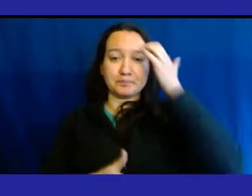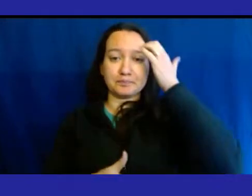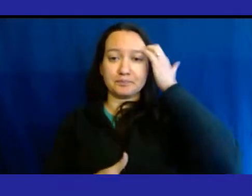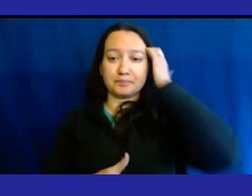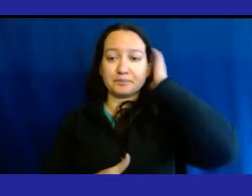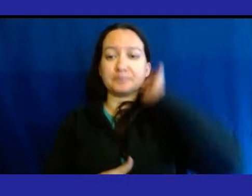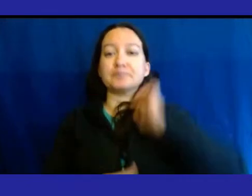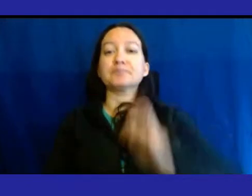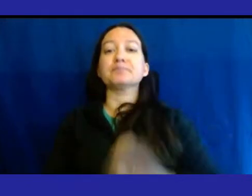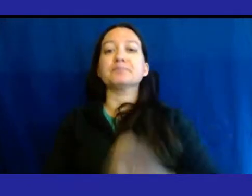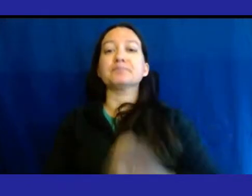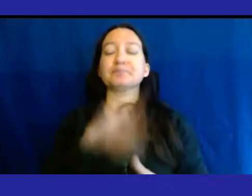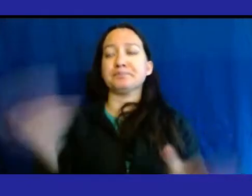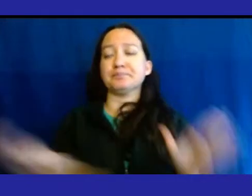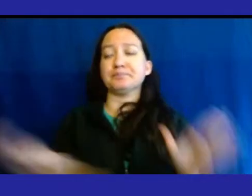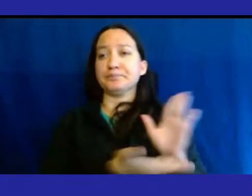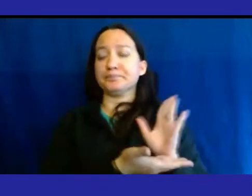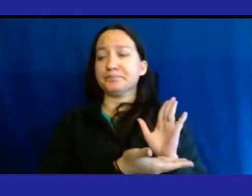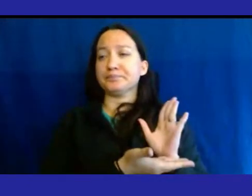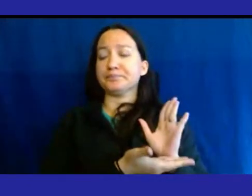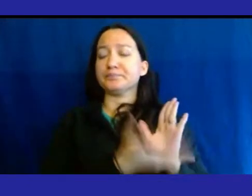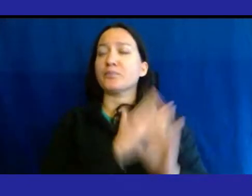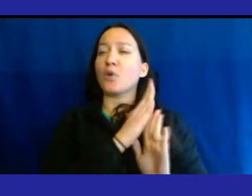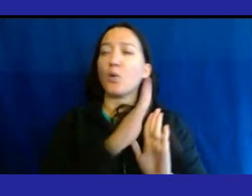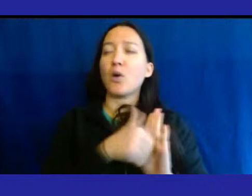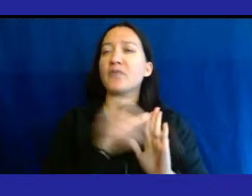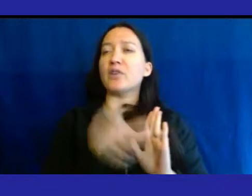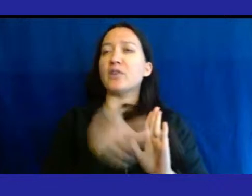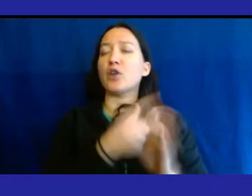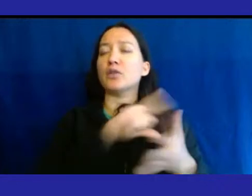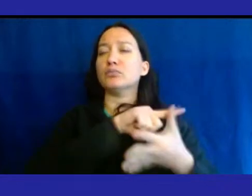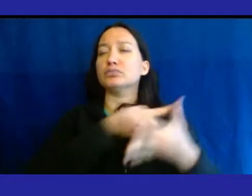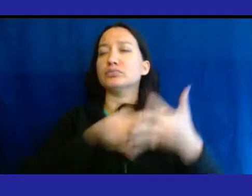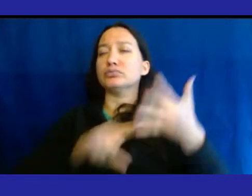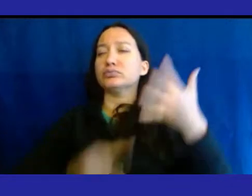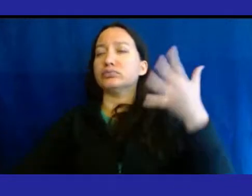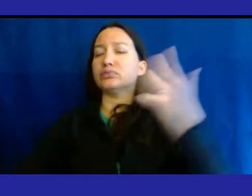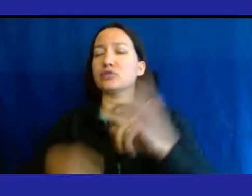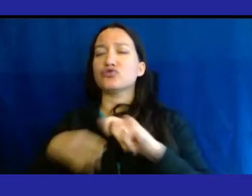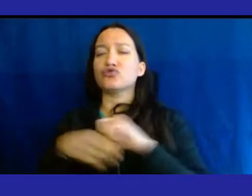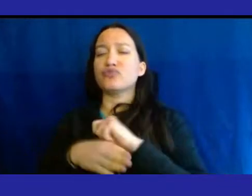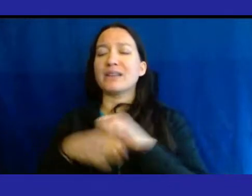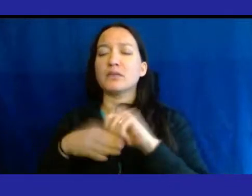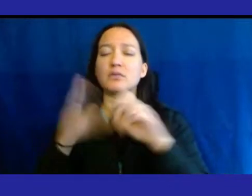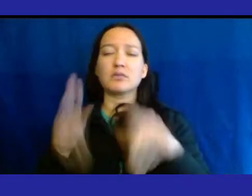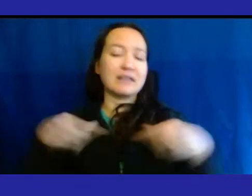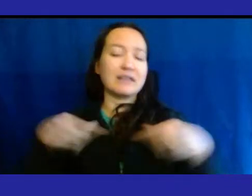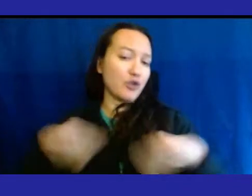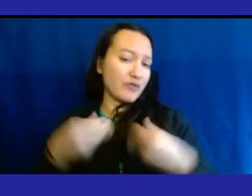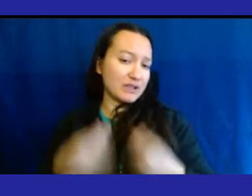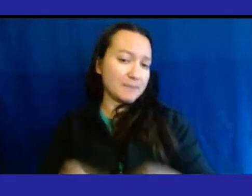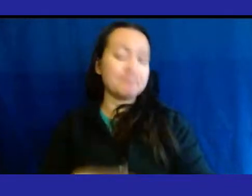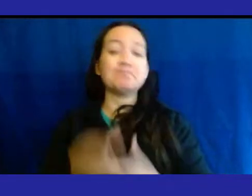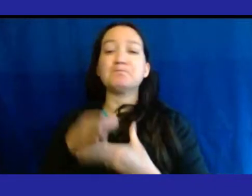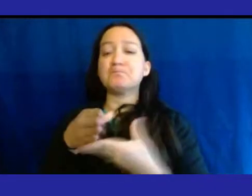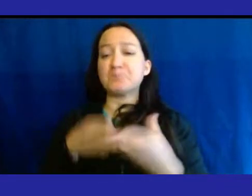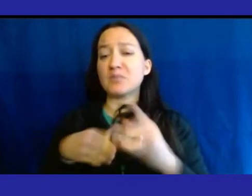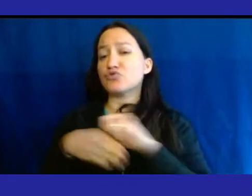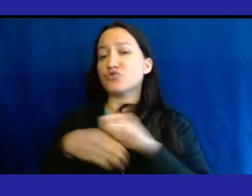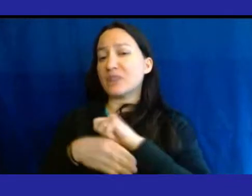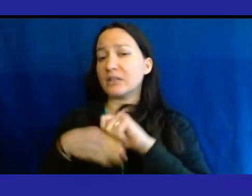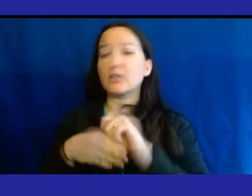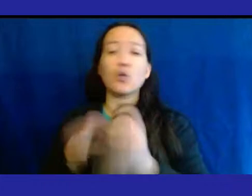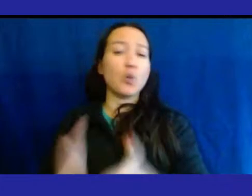And this is an overview of all of the other trainings that are provided by our office. Some of these are trainings that are requested